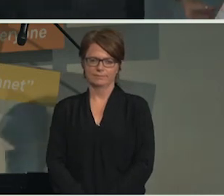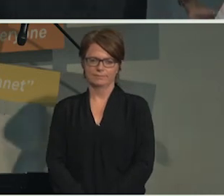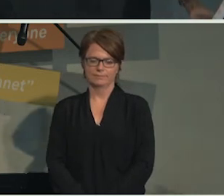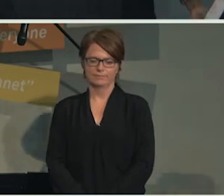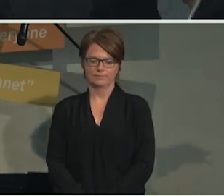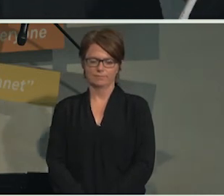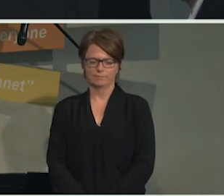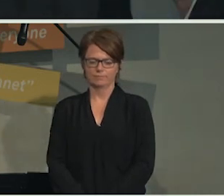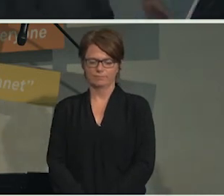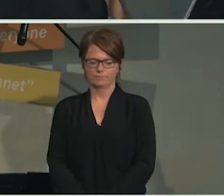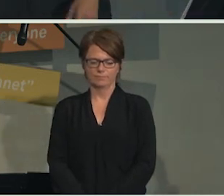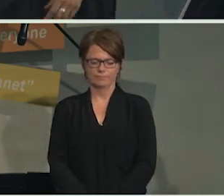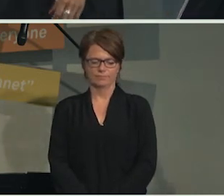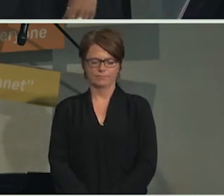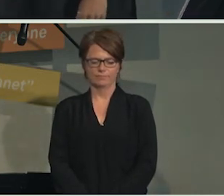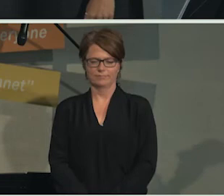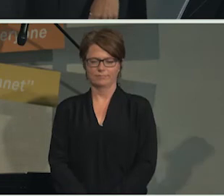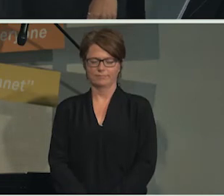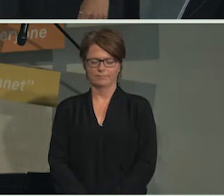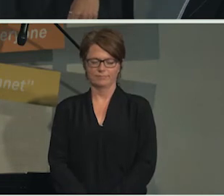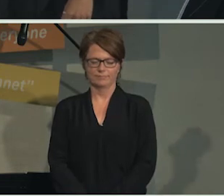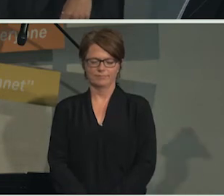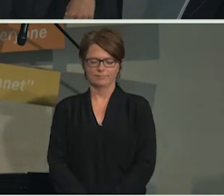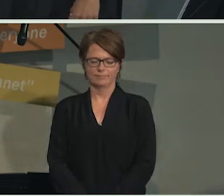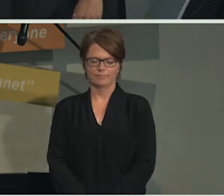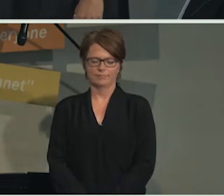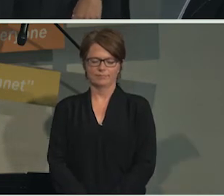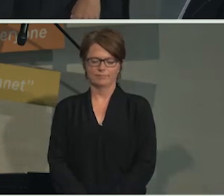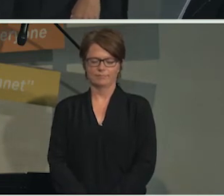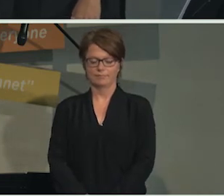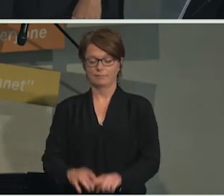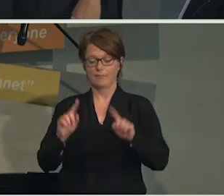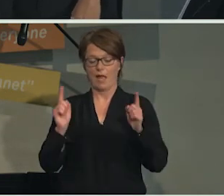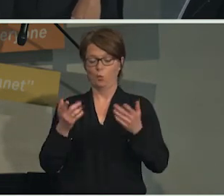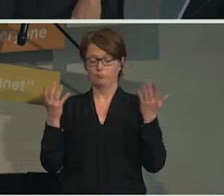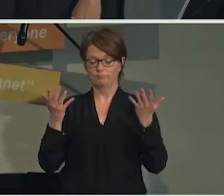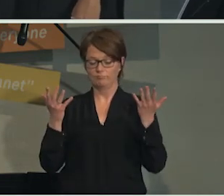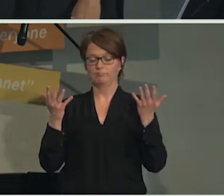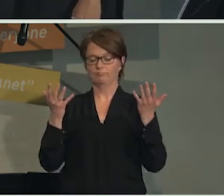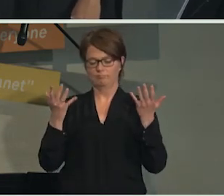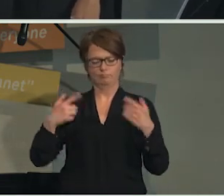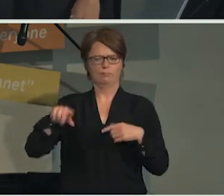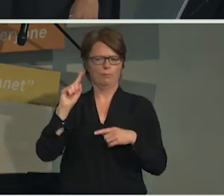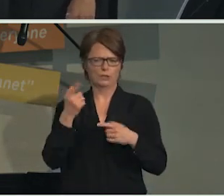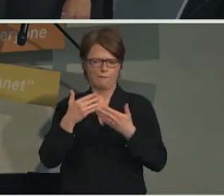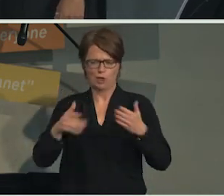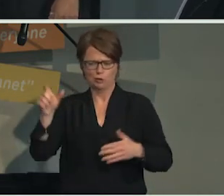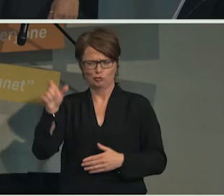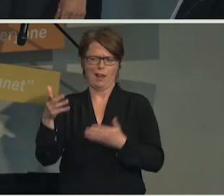And with Emilia Roig, who is also very well known and the head of the Center of Intersectional